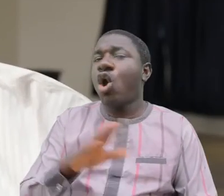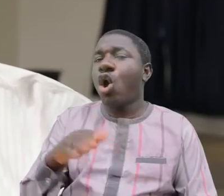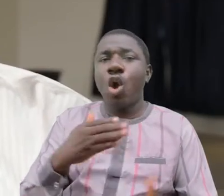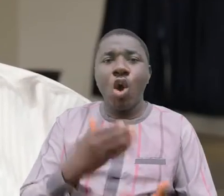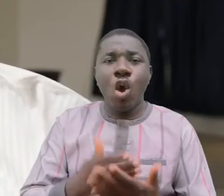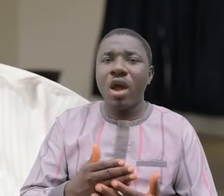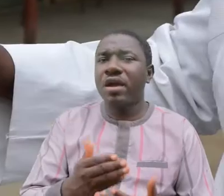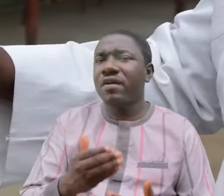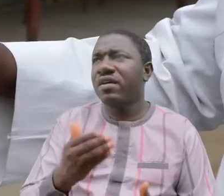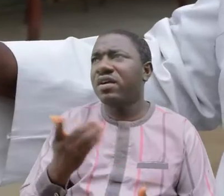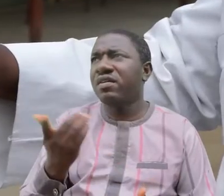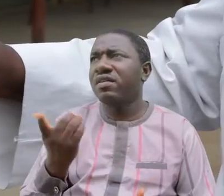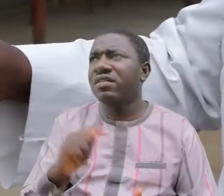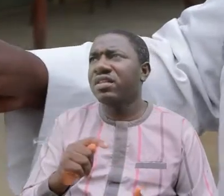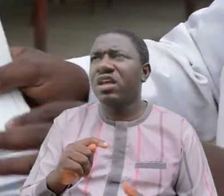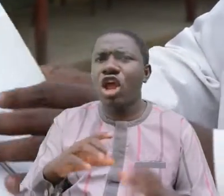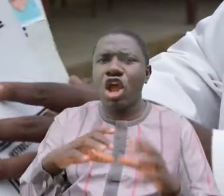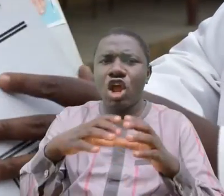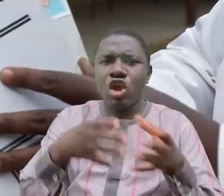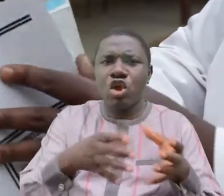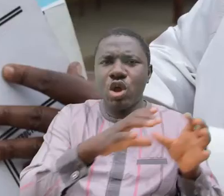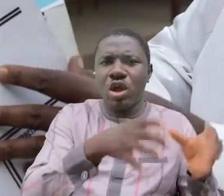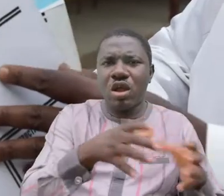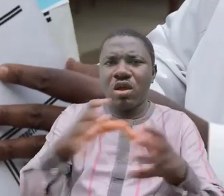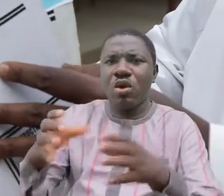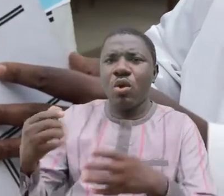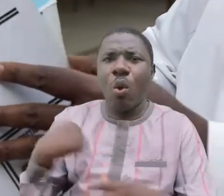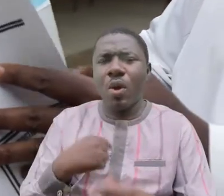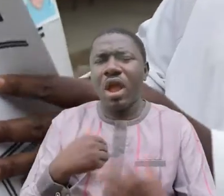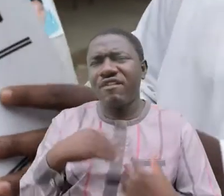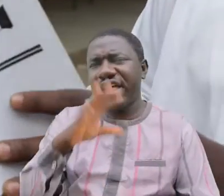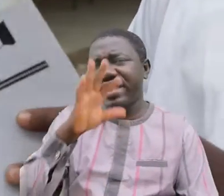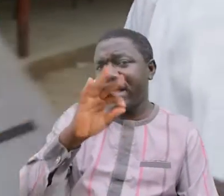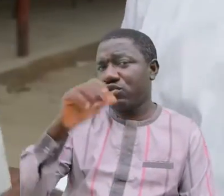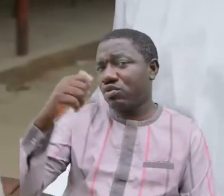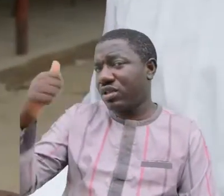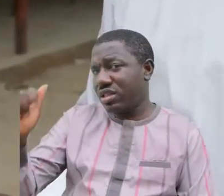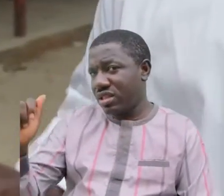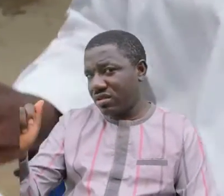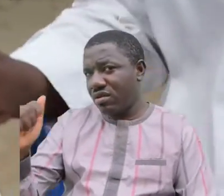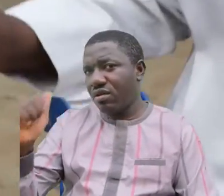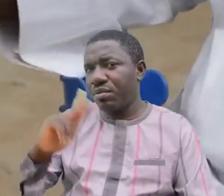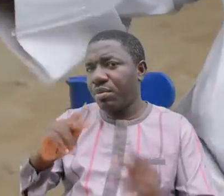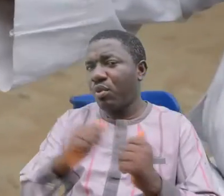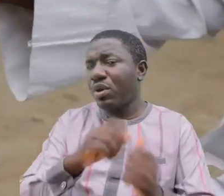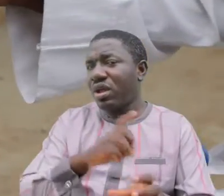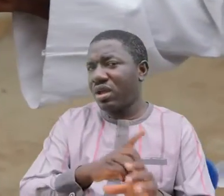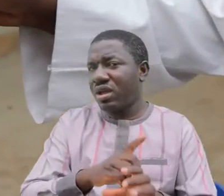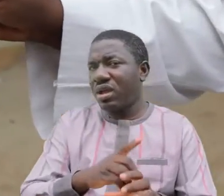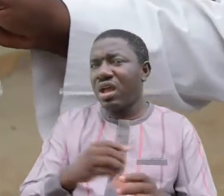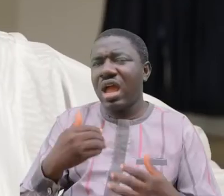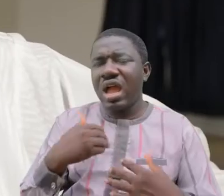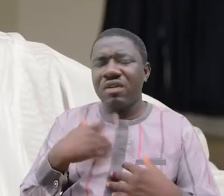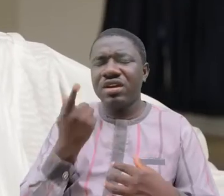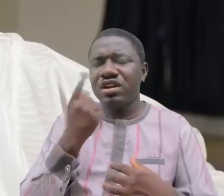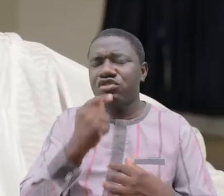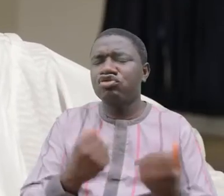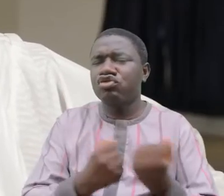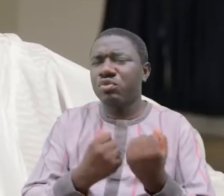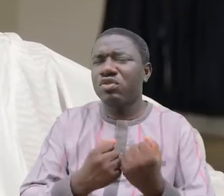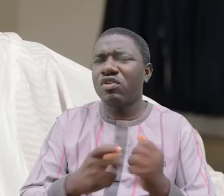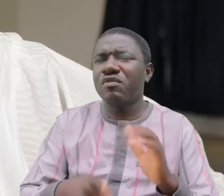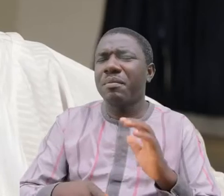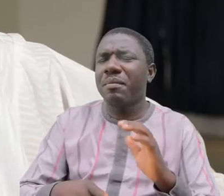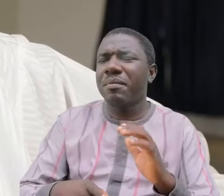the clusters we have about 9 to 10 clusters of people living with disability, of which the intervention of basic